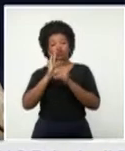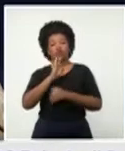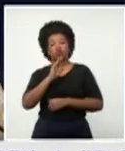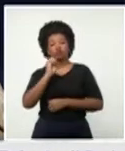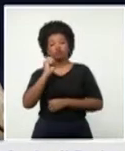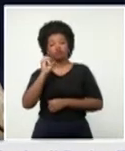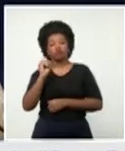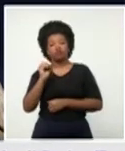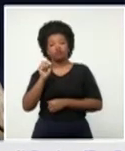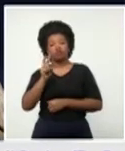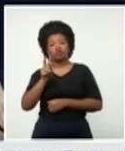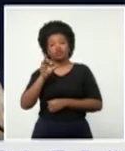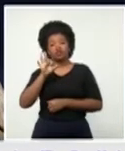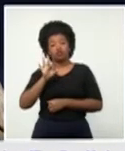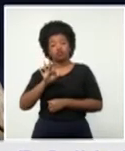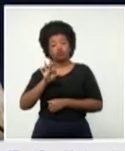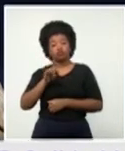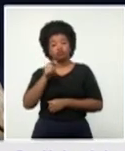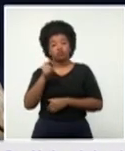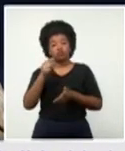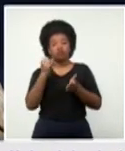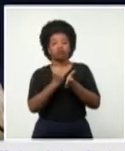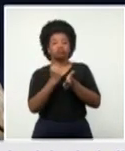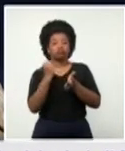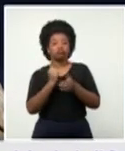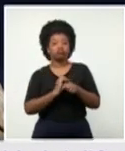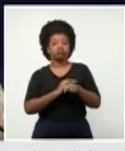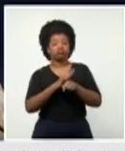102,828 confirmed cases and